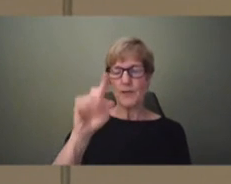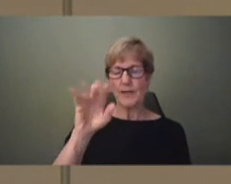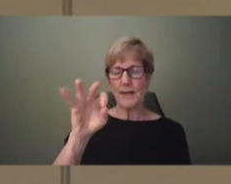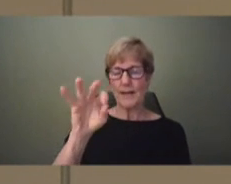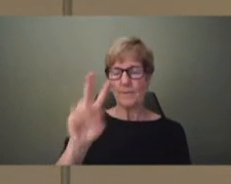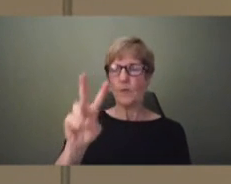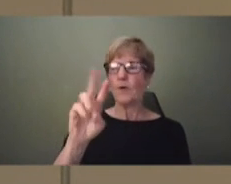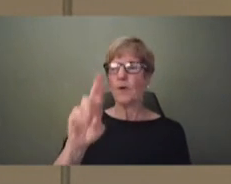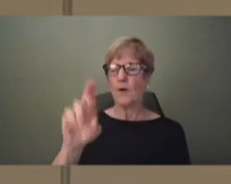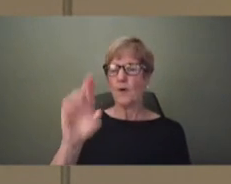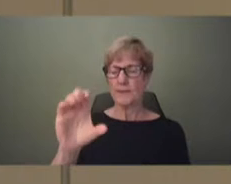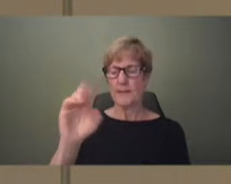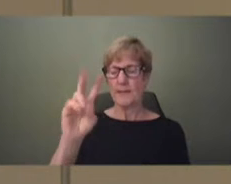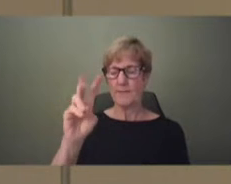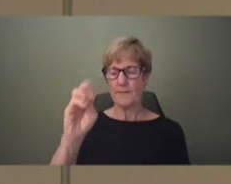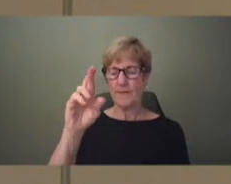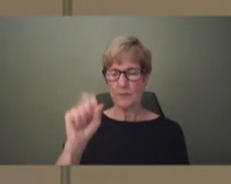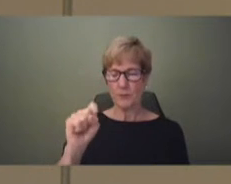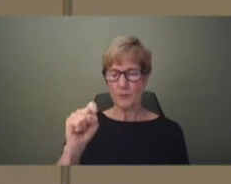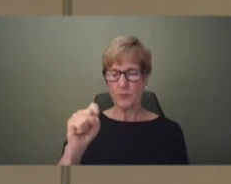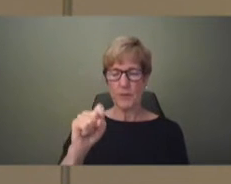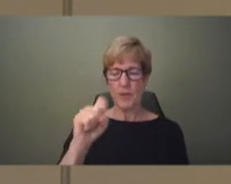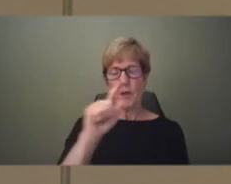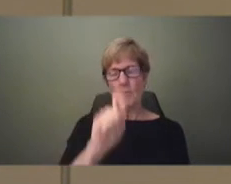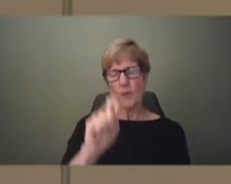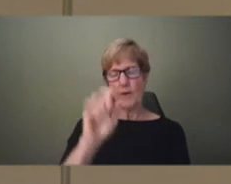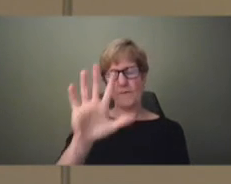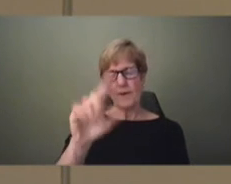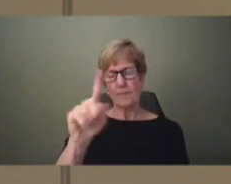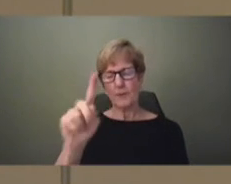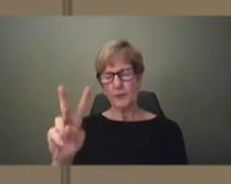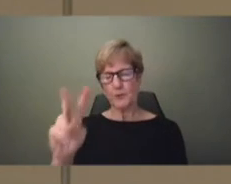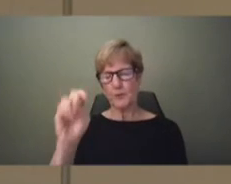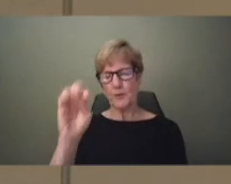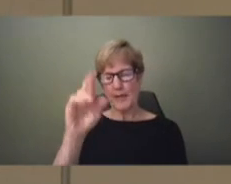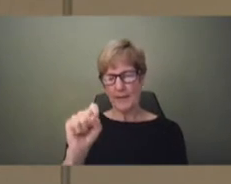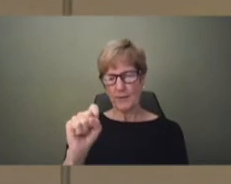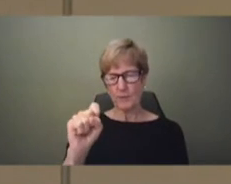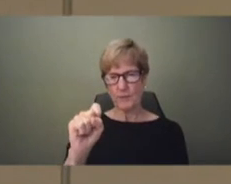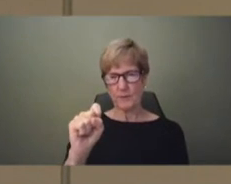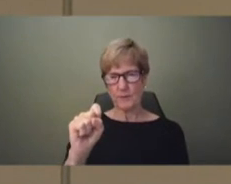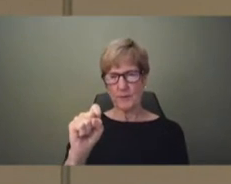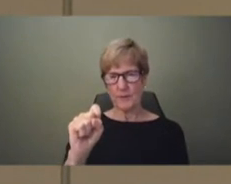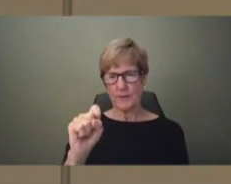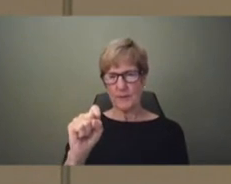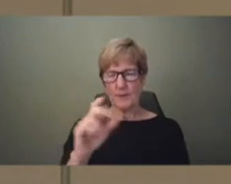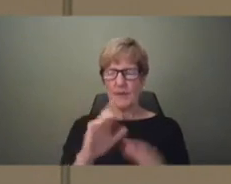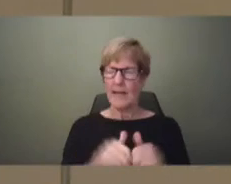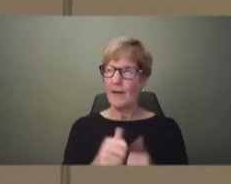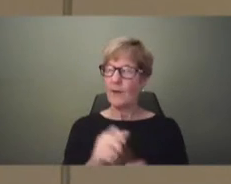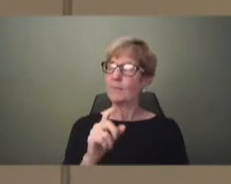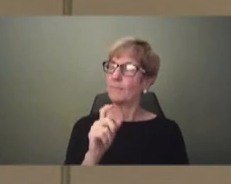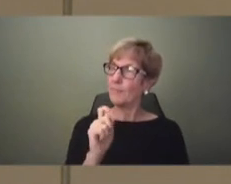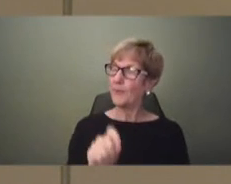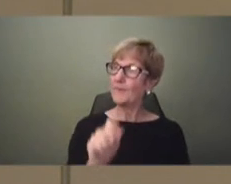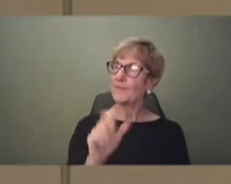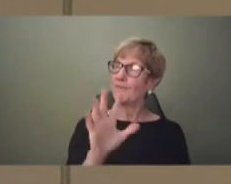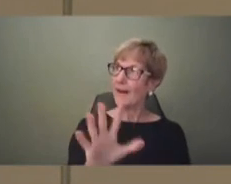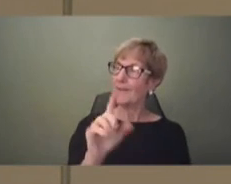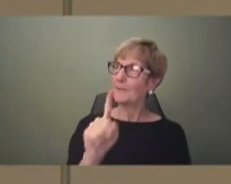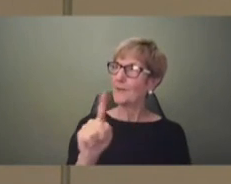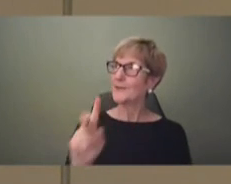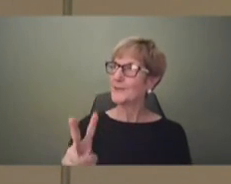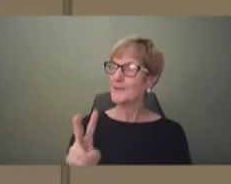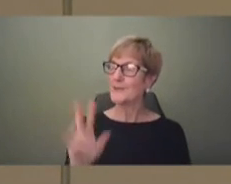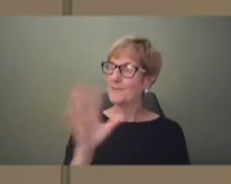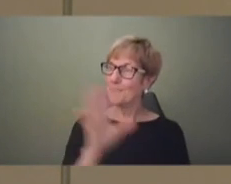LLC located on approxim 0512 Acres I don't know how you get more approximate than that 512 Acres